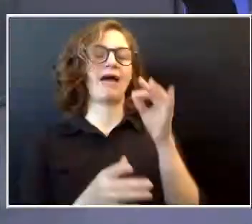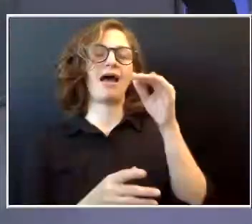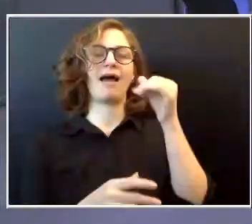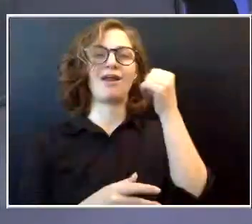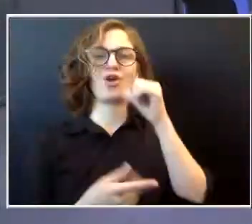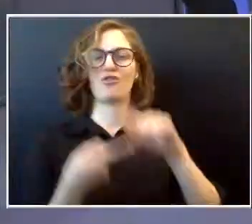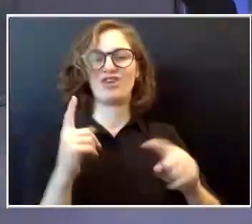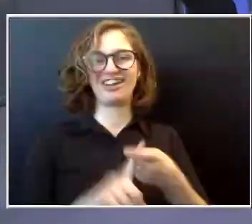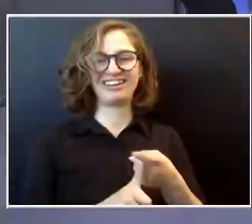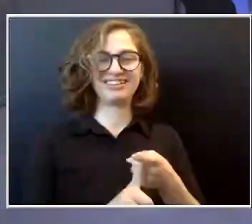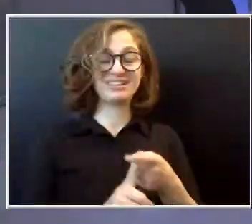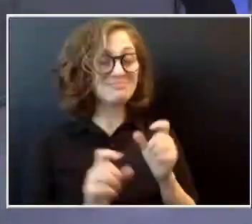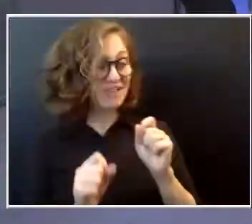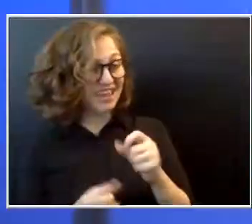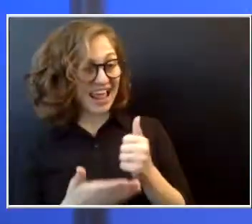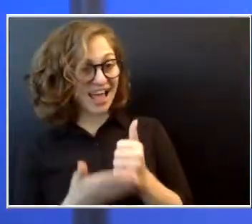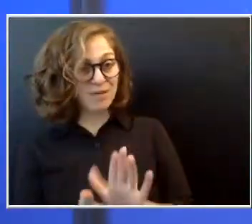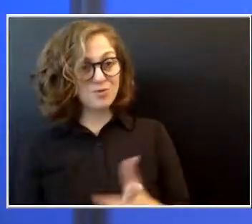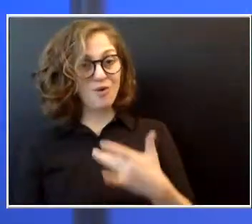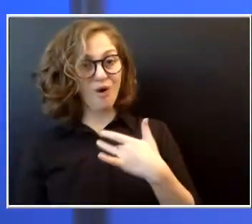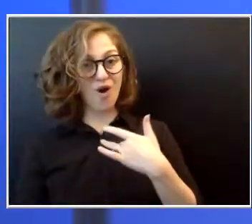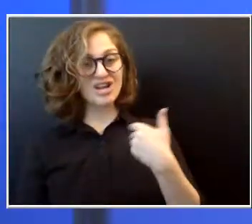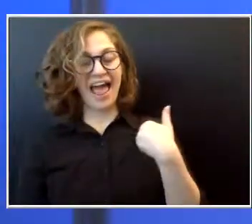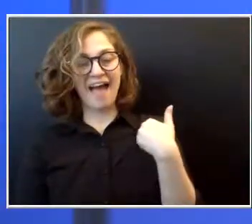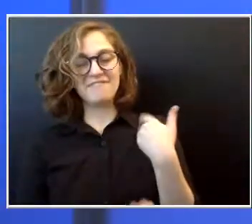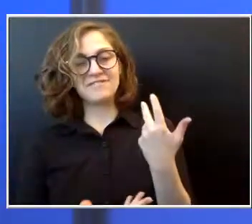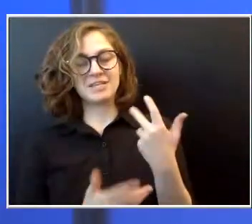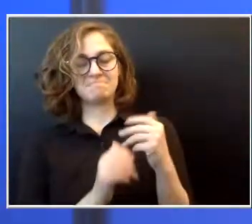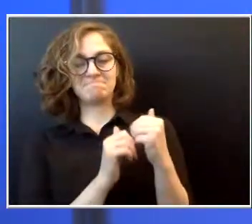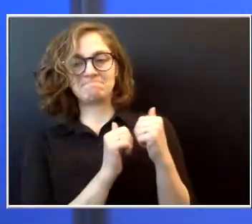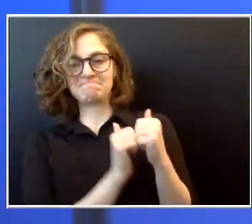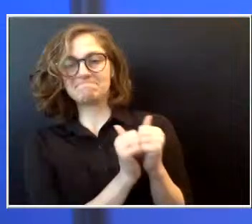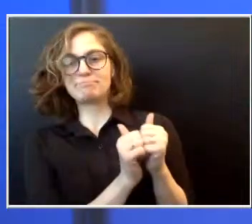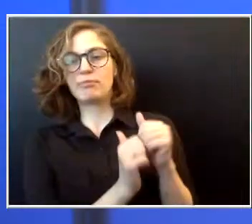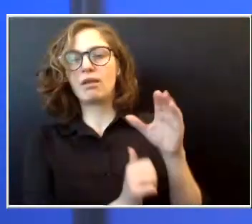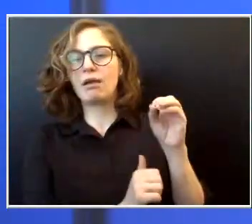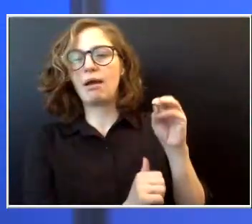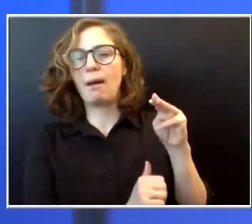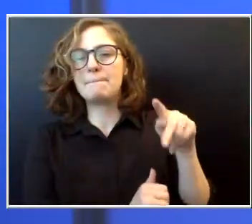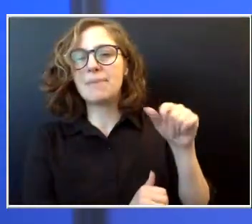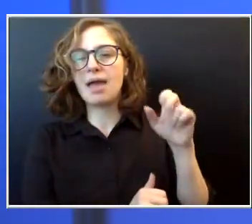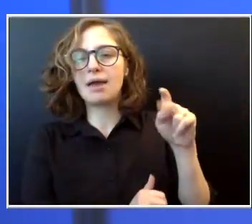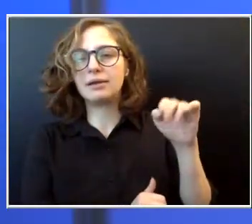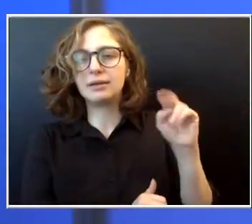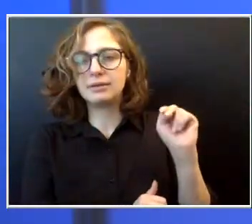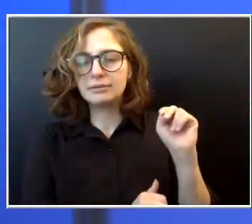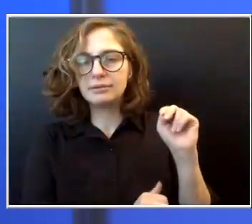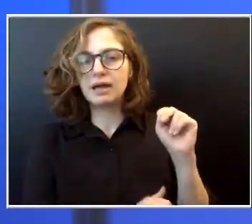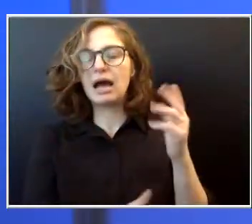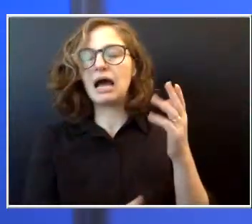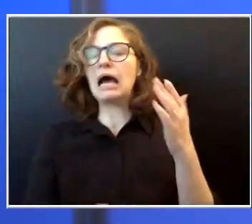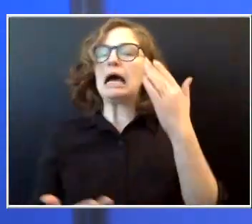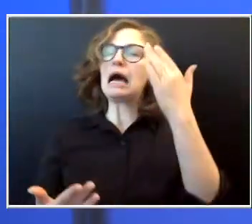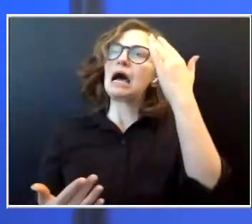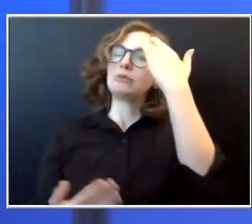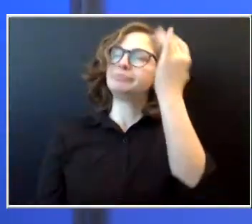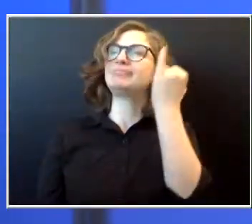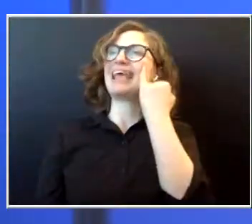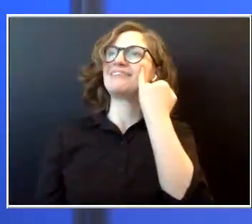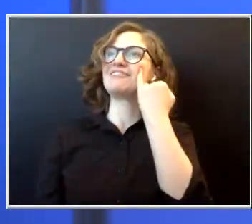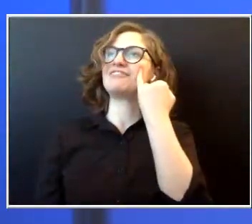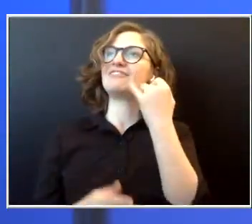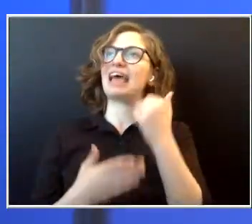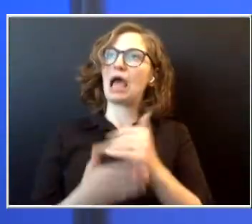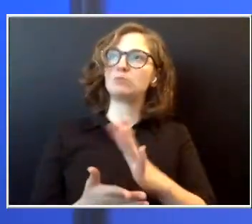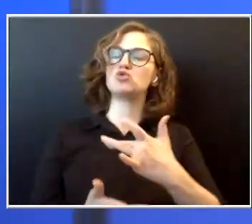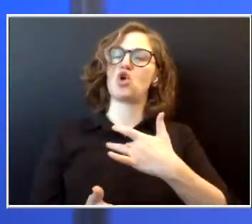that companion? I don't know if it can contribute to a healthier heart in a direct way, but I do think that there's something to having a companion that's looking out